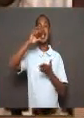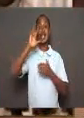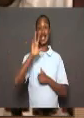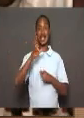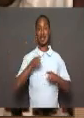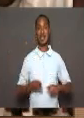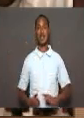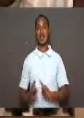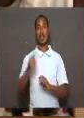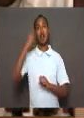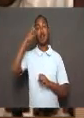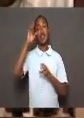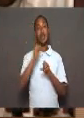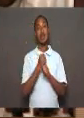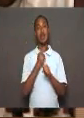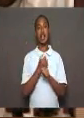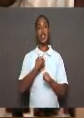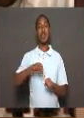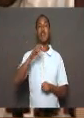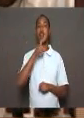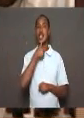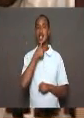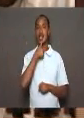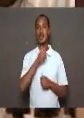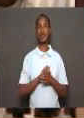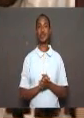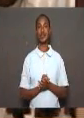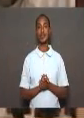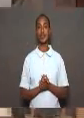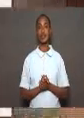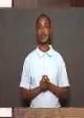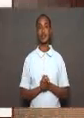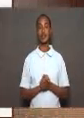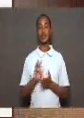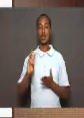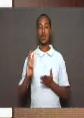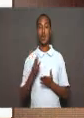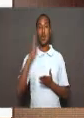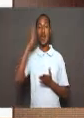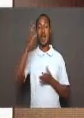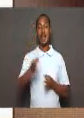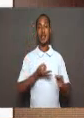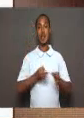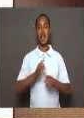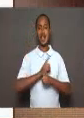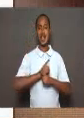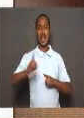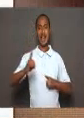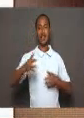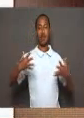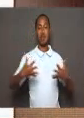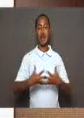the three methods for the preparation of acids. We will explain